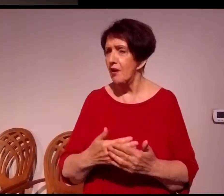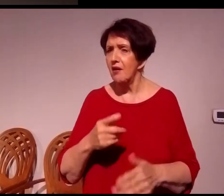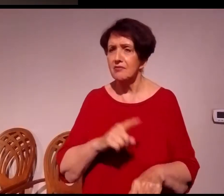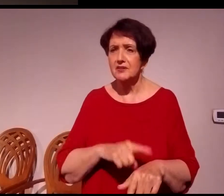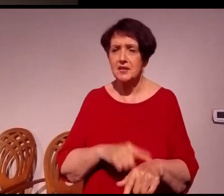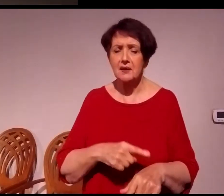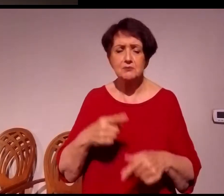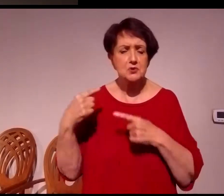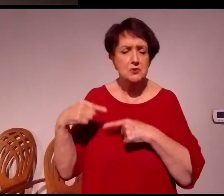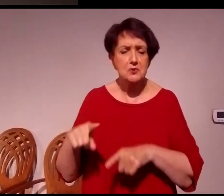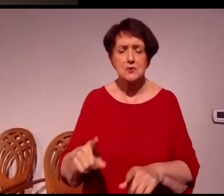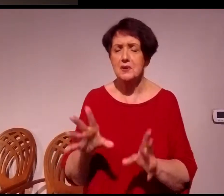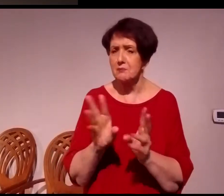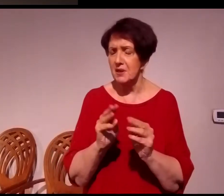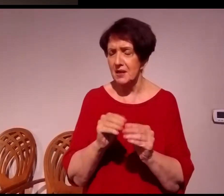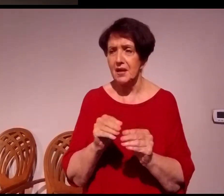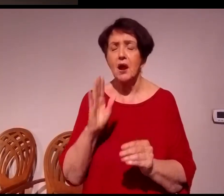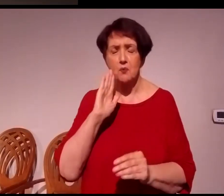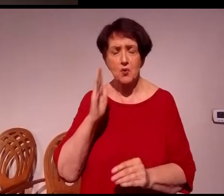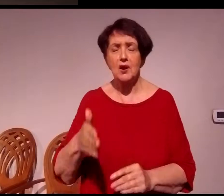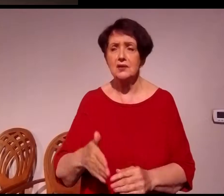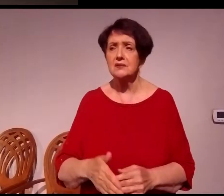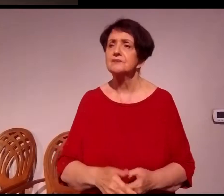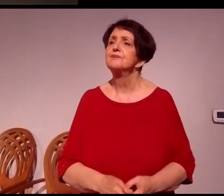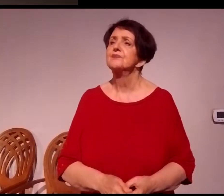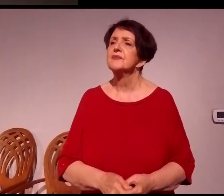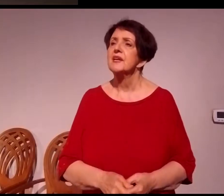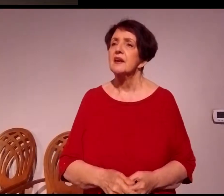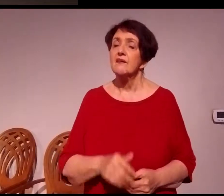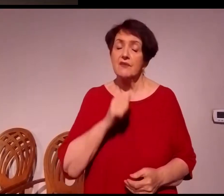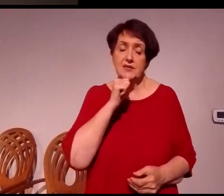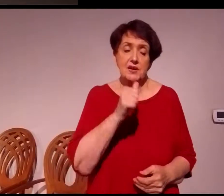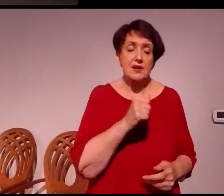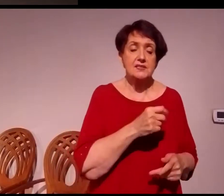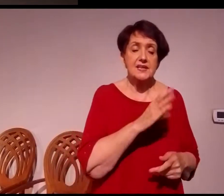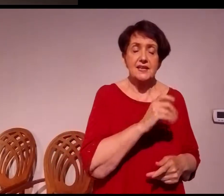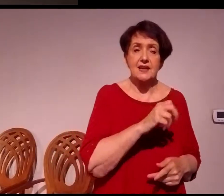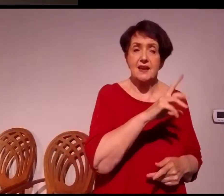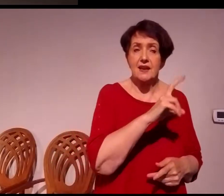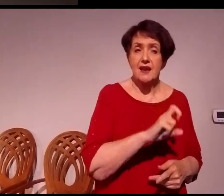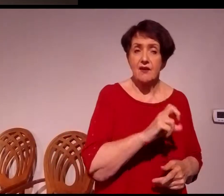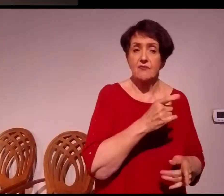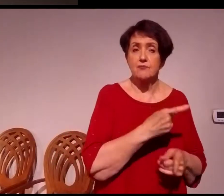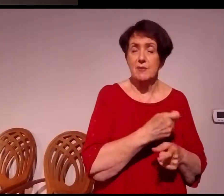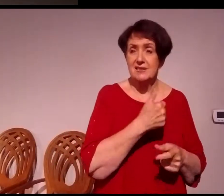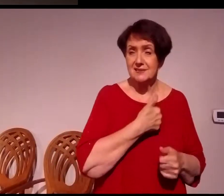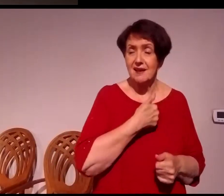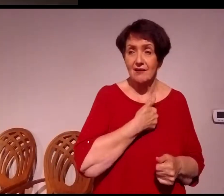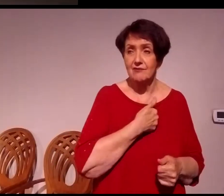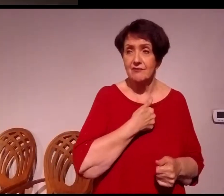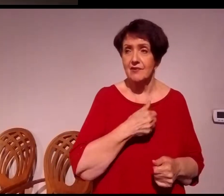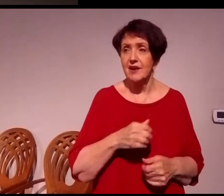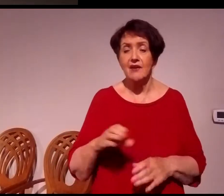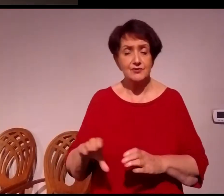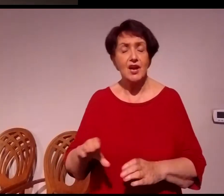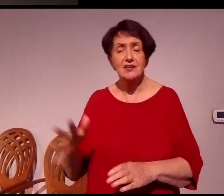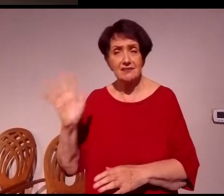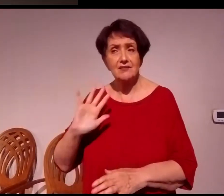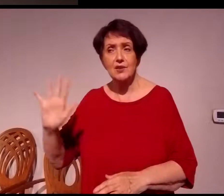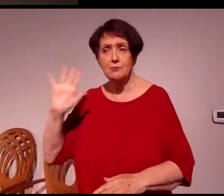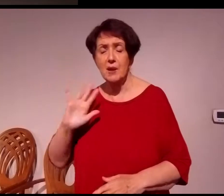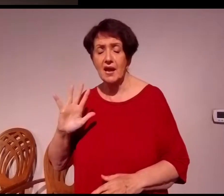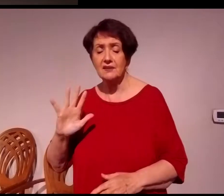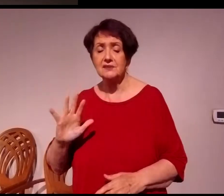And all of that time without taking care of myself. I have done this in the past. And then it's weeks,